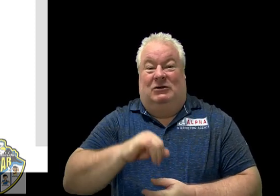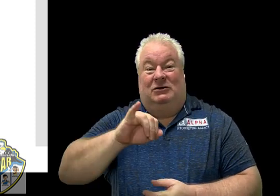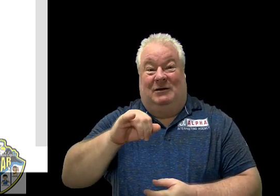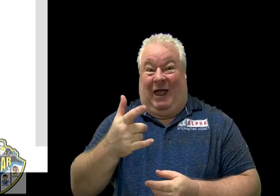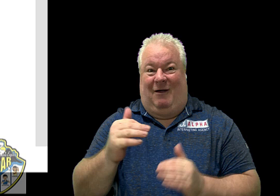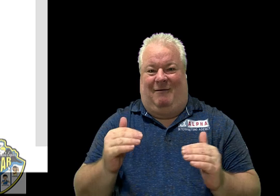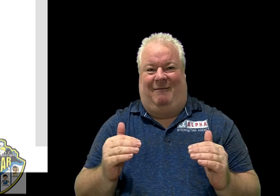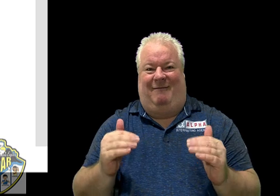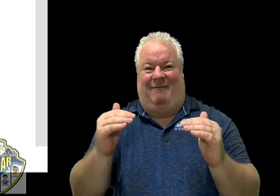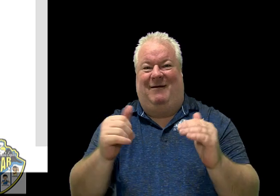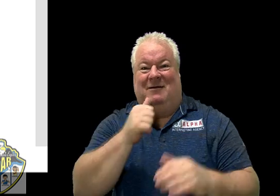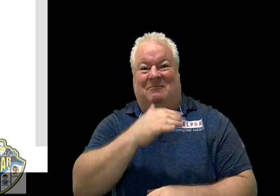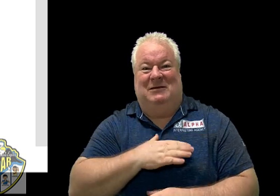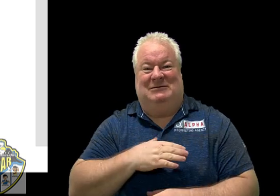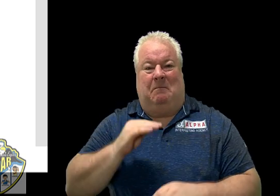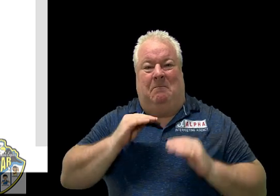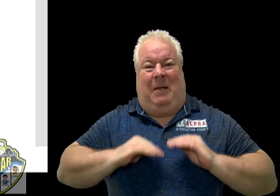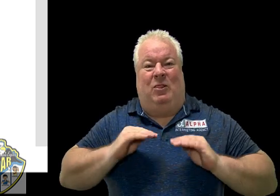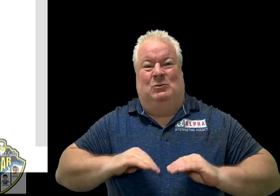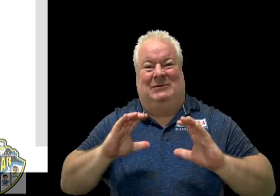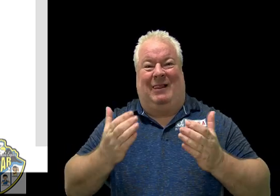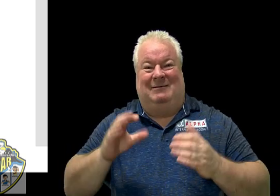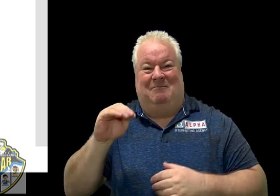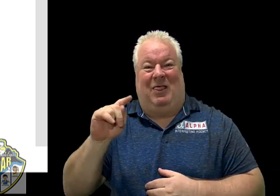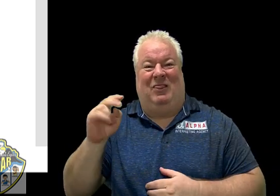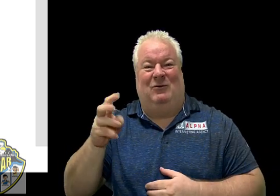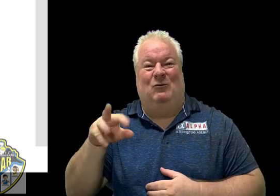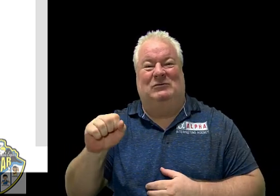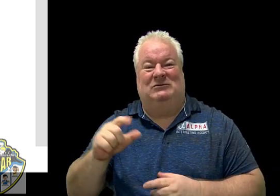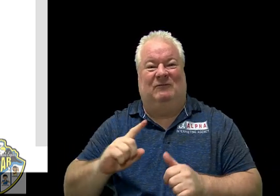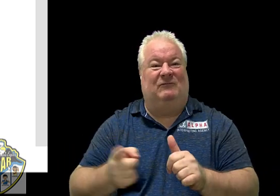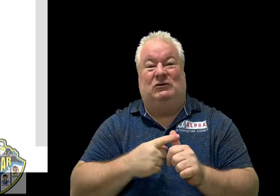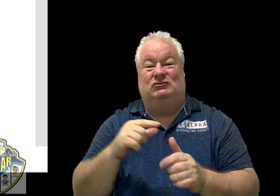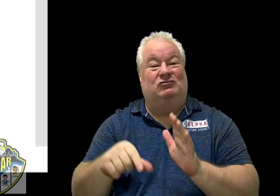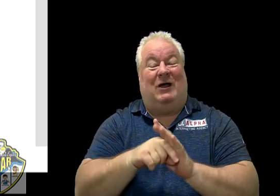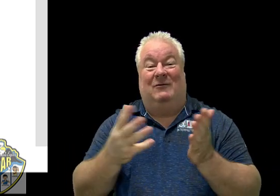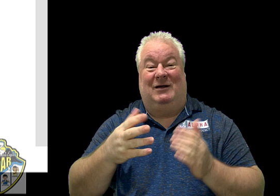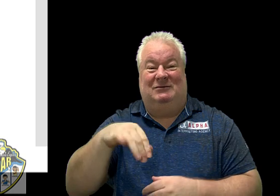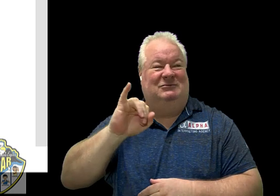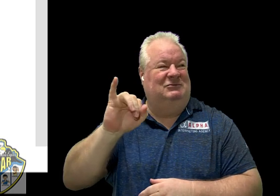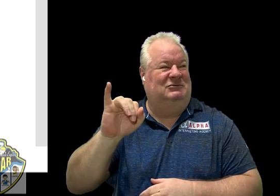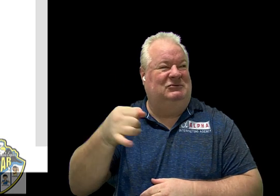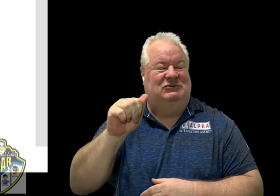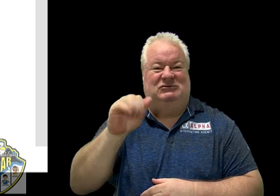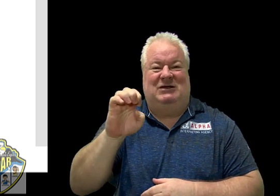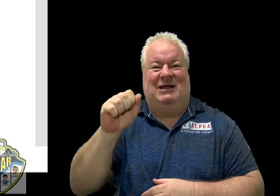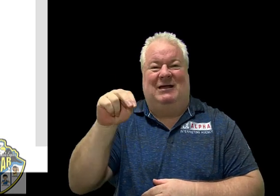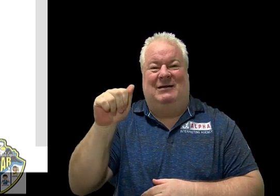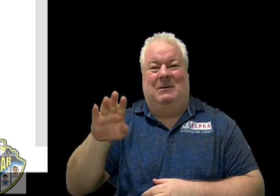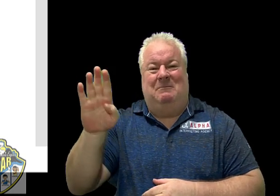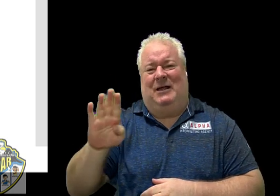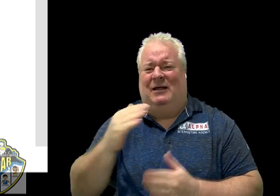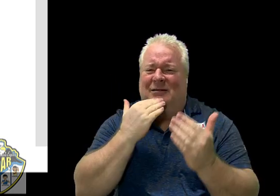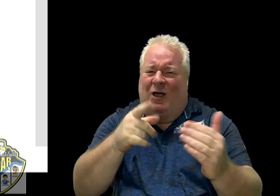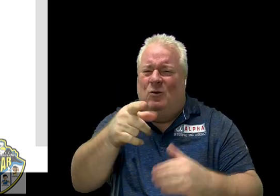Now we move on to Mrs. Matthews' class in first grade, Diana B. Thank you for